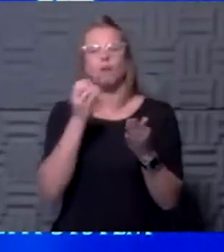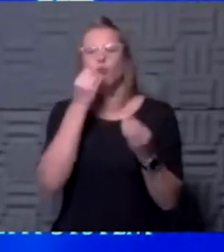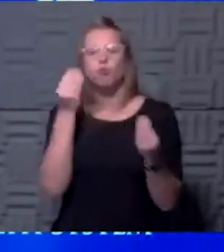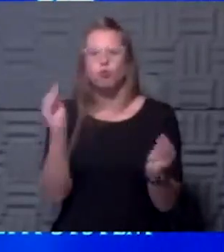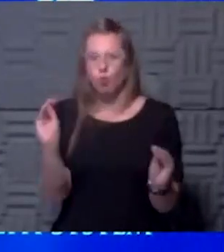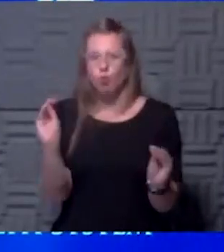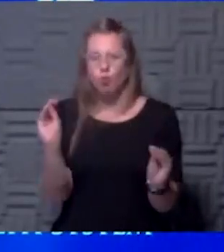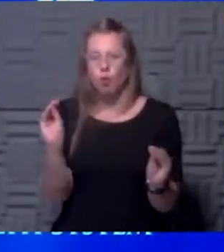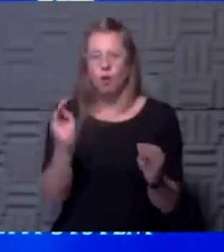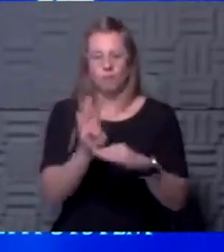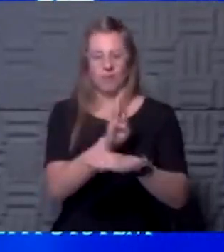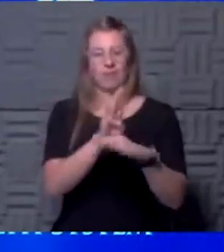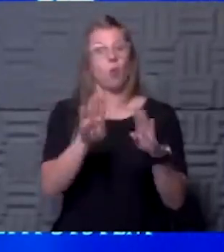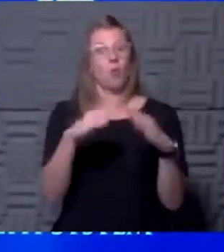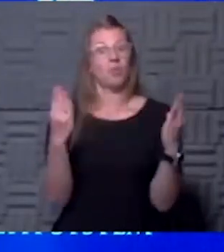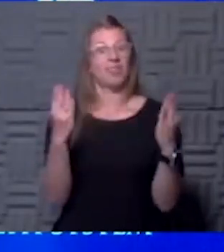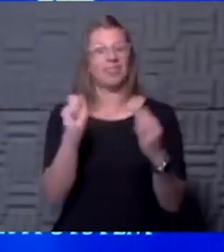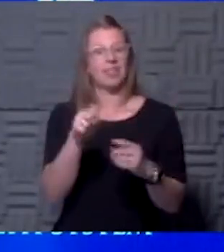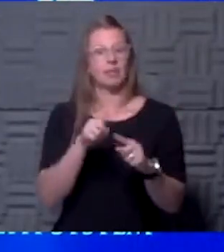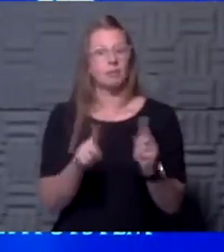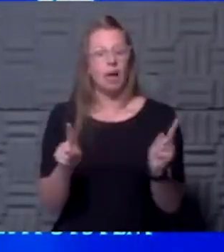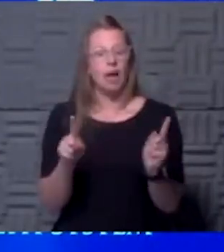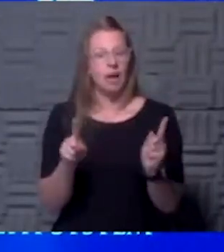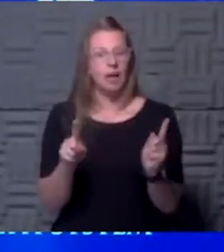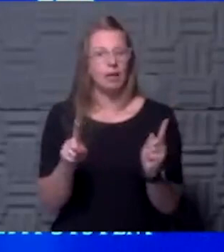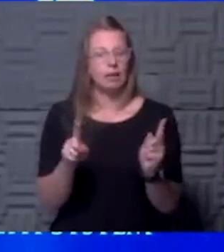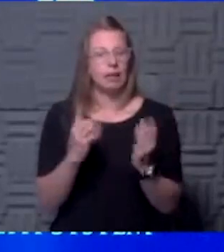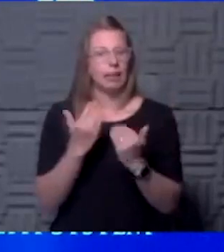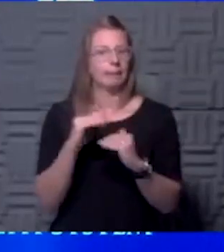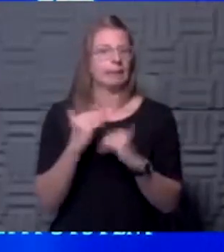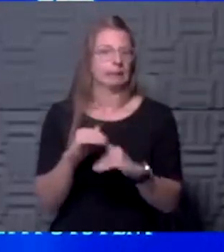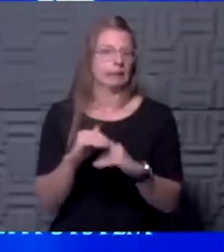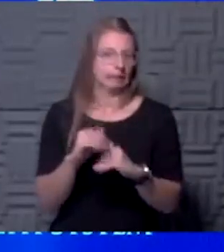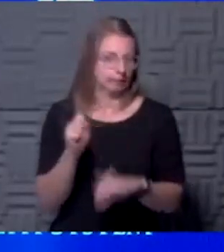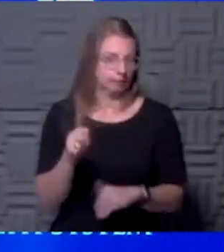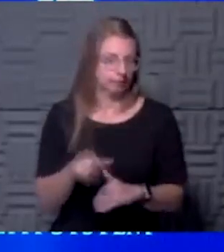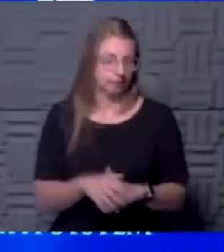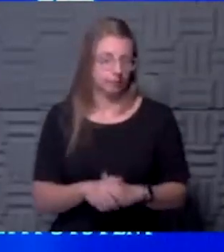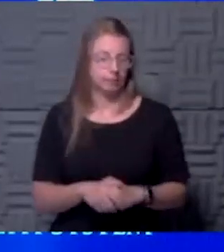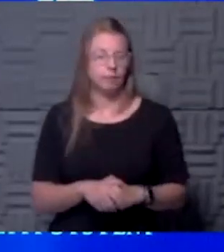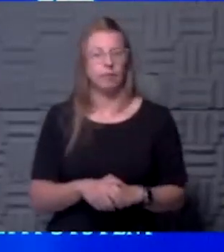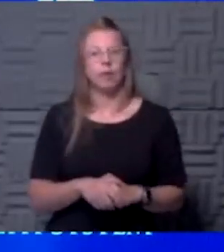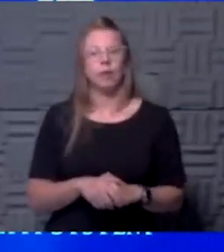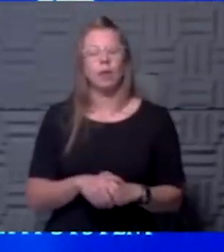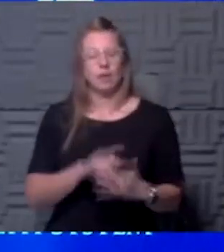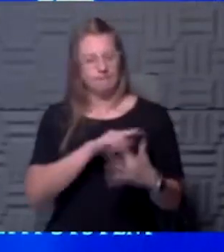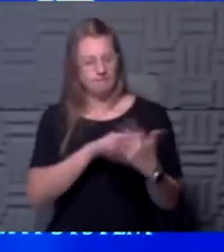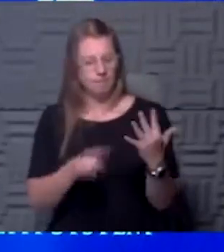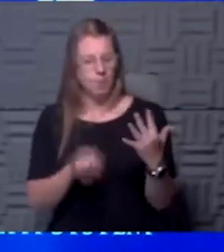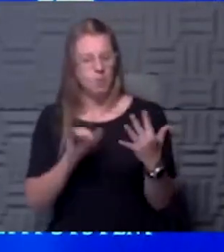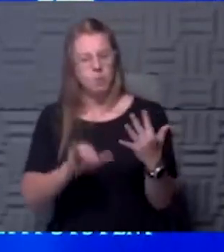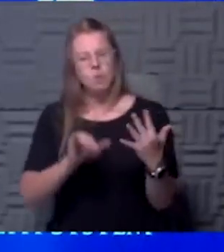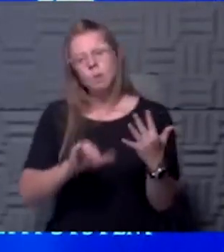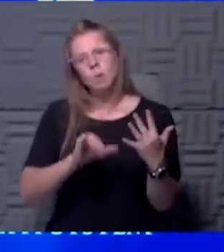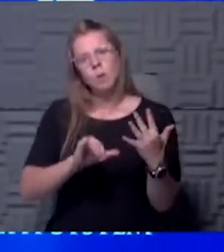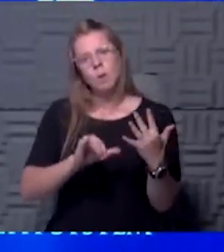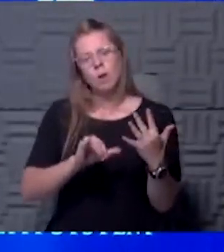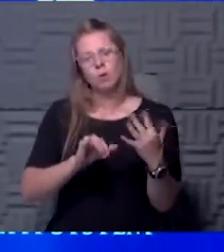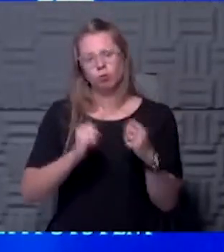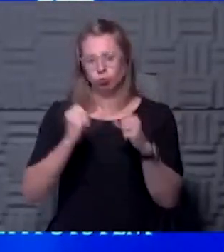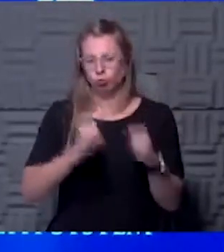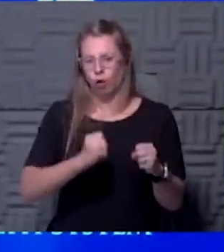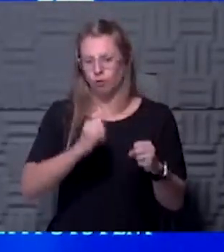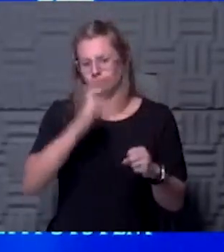etc. Businesses are open, but in a very limited fashion. When you look at that, that's a much